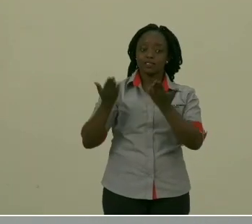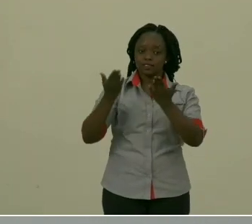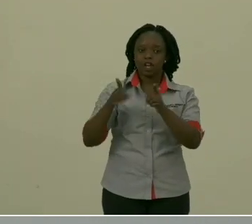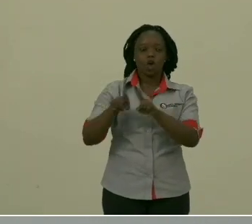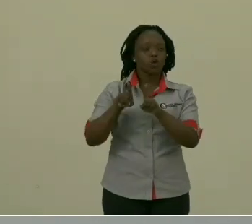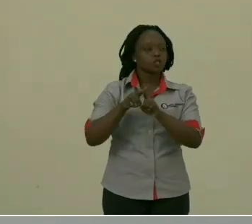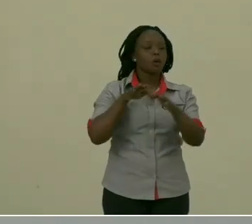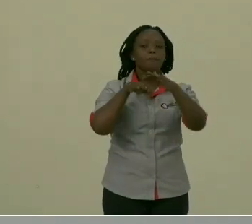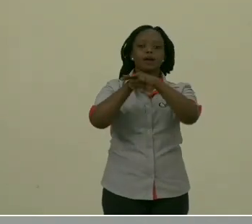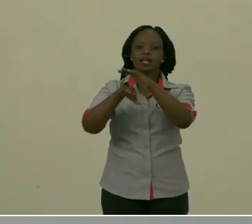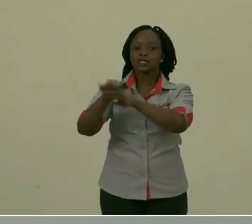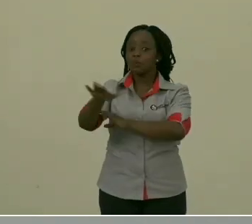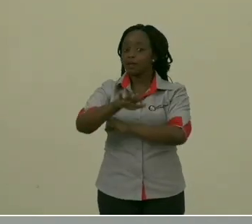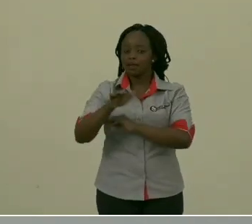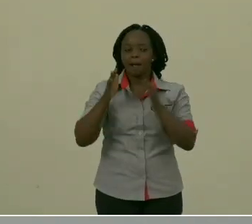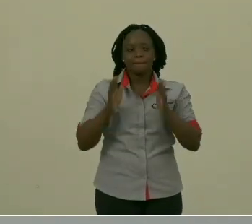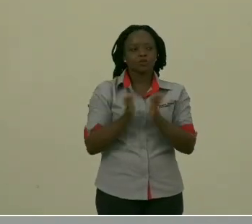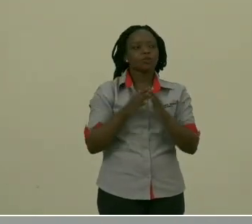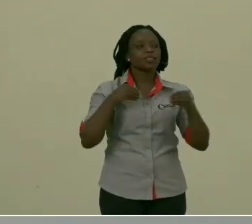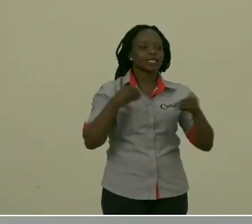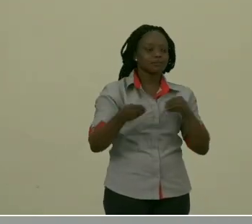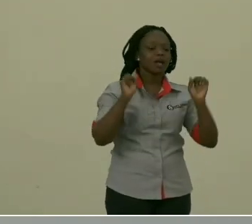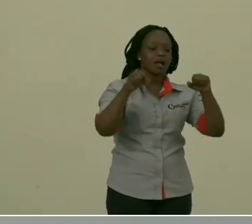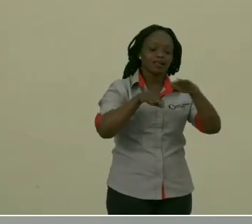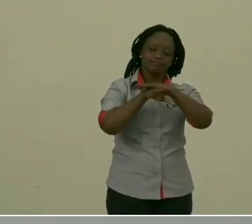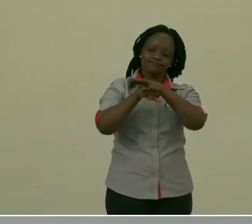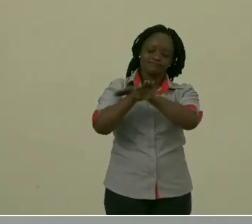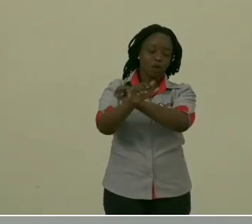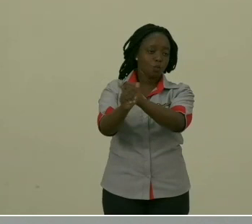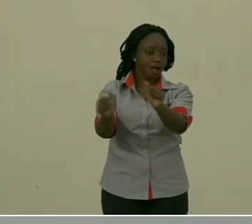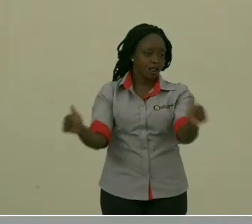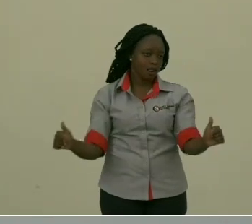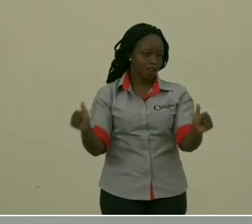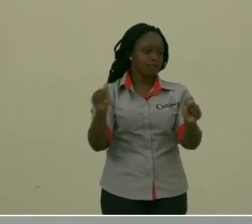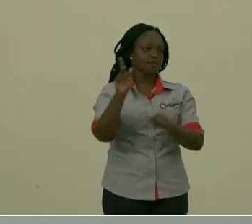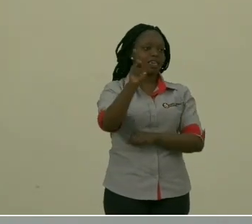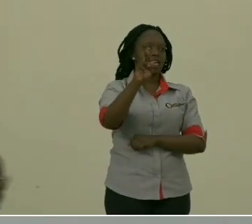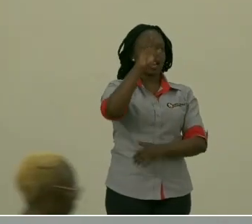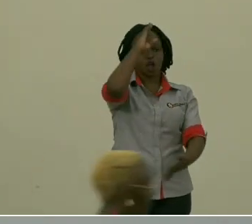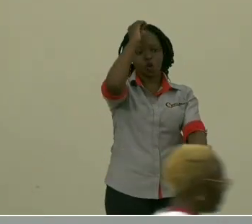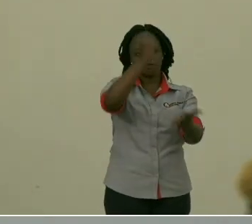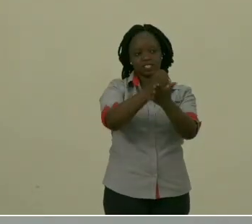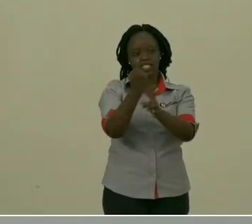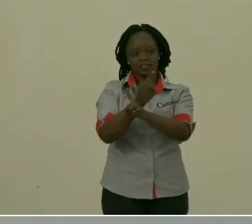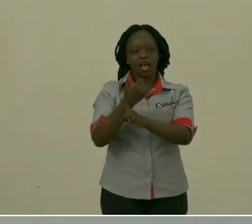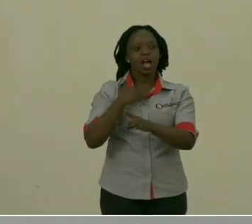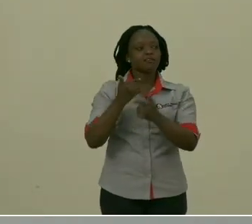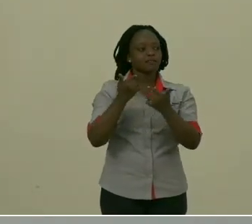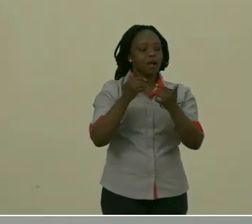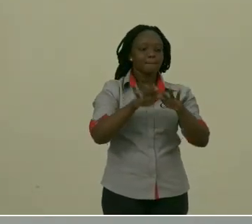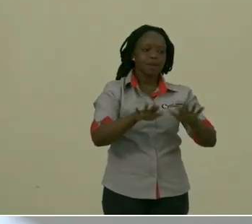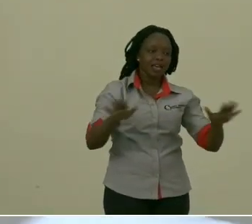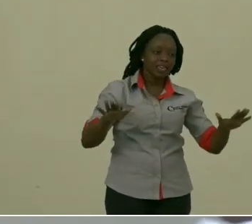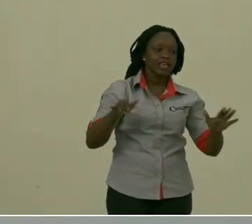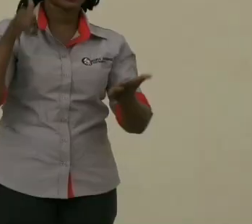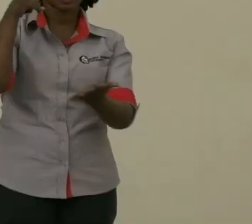ramps. So person with disability can also access our building because we have those access ramps. We have parking also